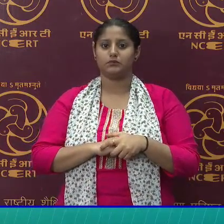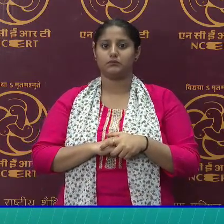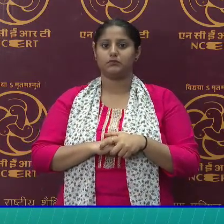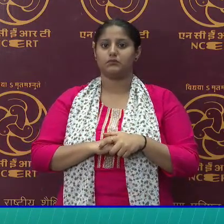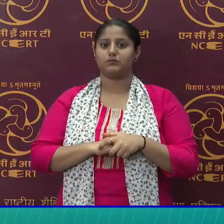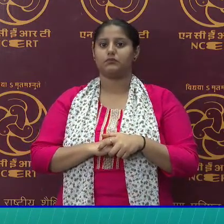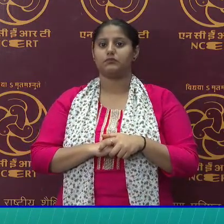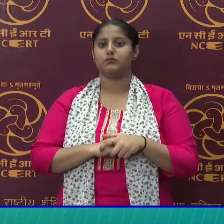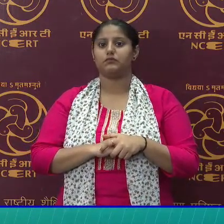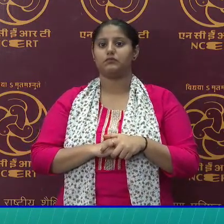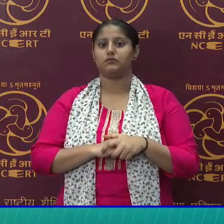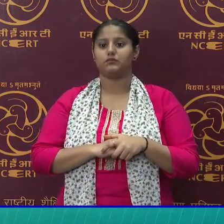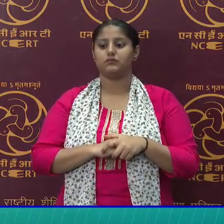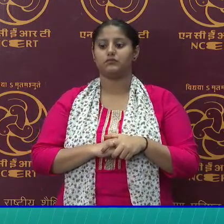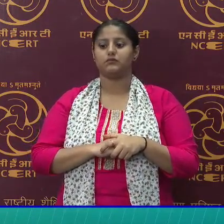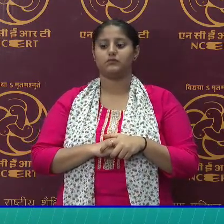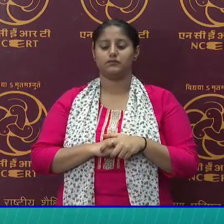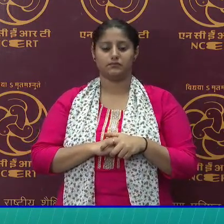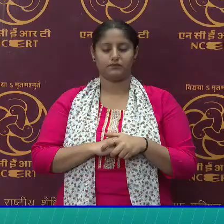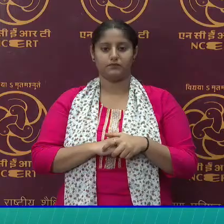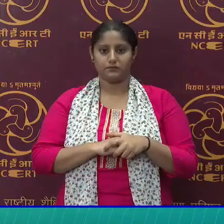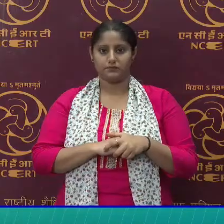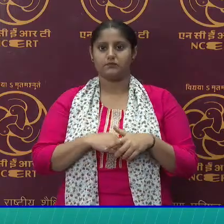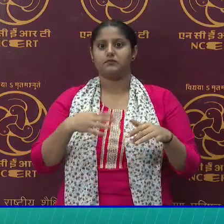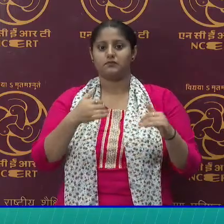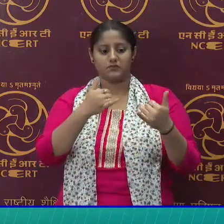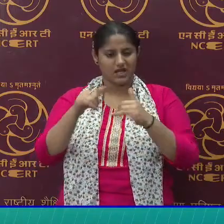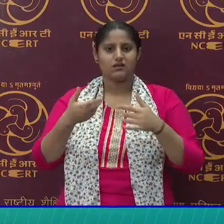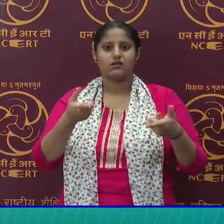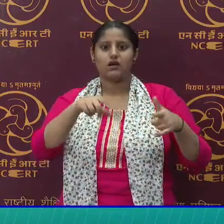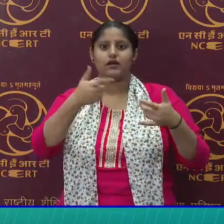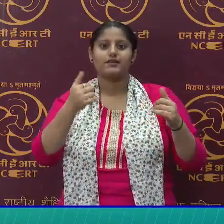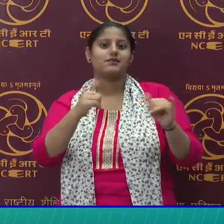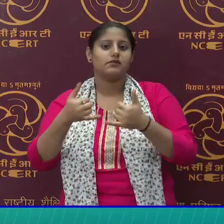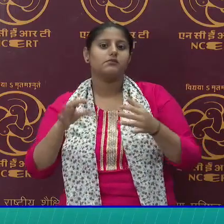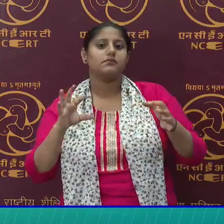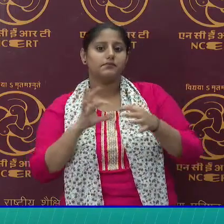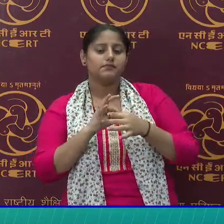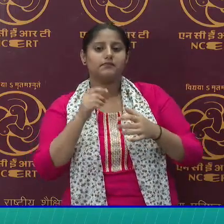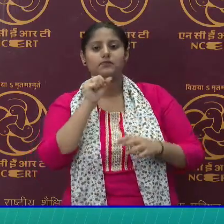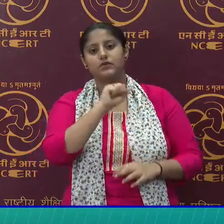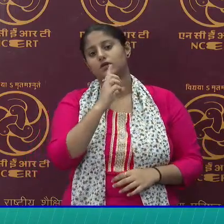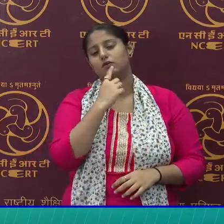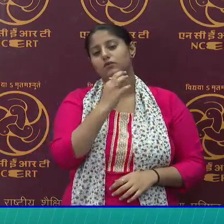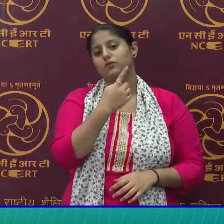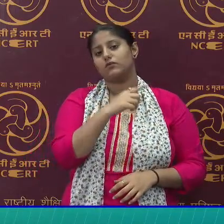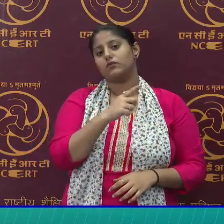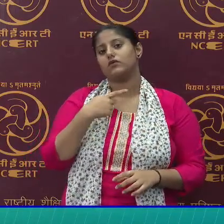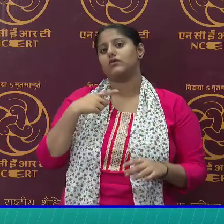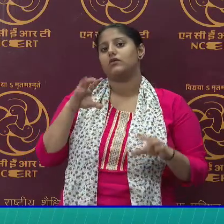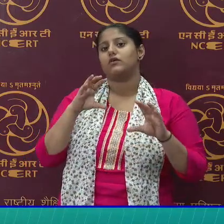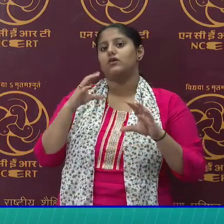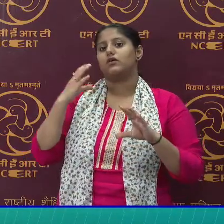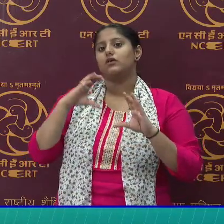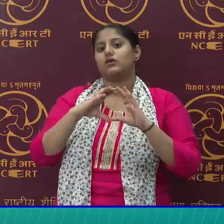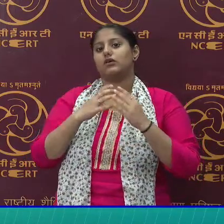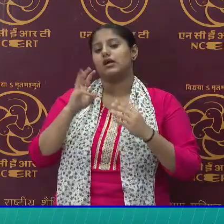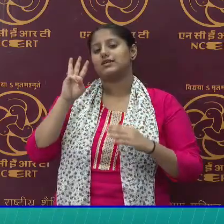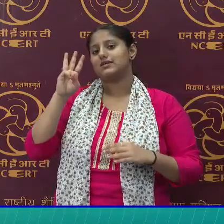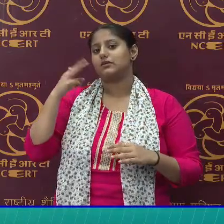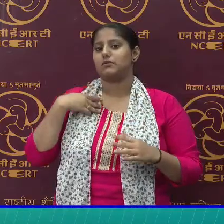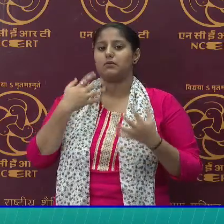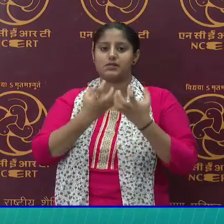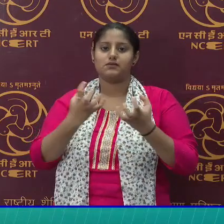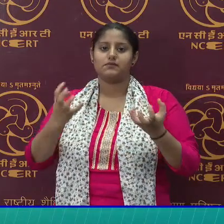In the sorry. The next section is about games. Yes. In grade 3 we had toys, and in grade 4